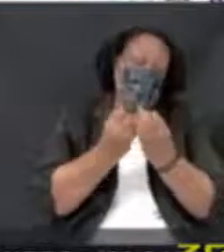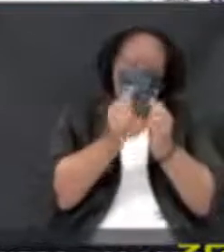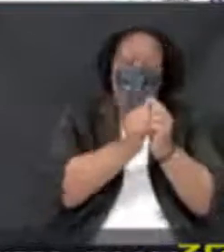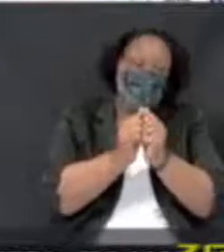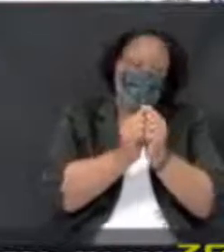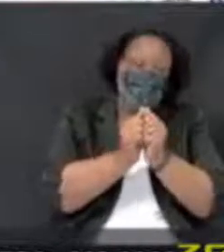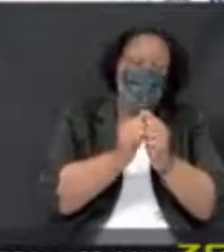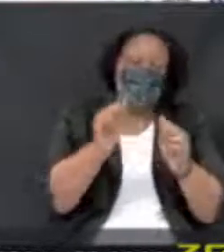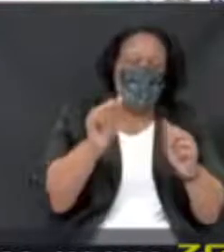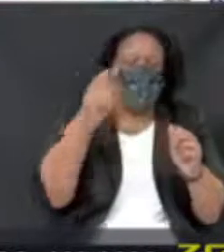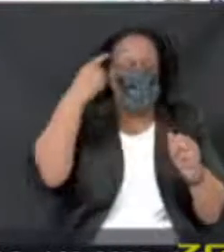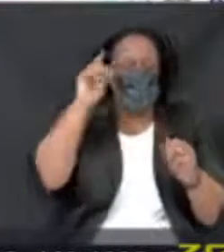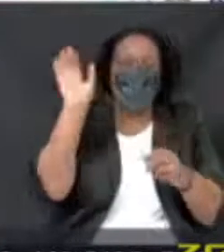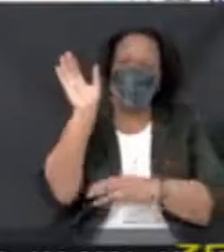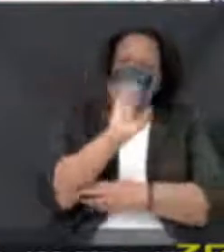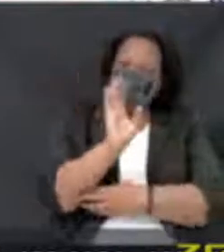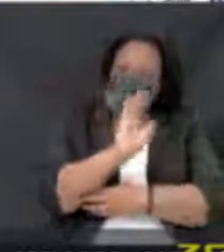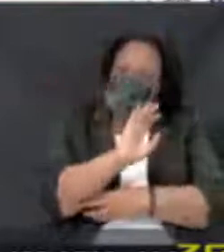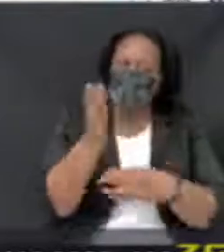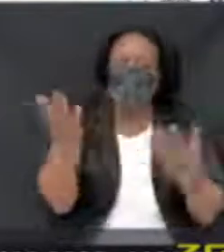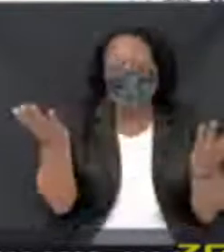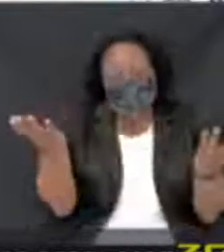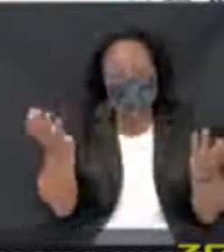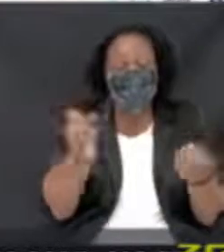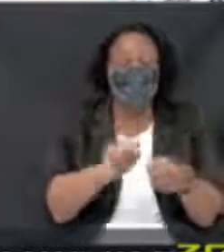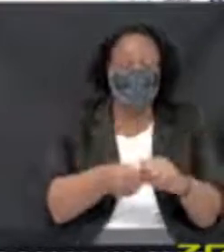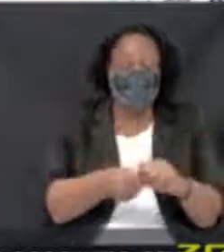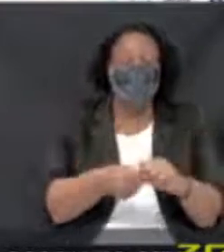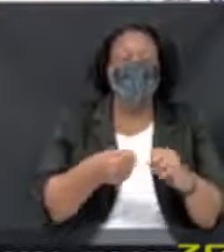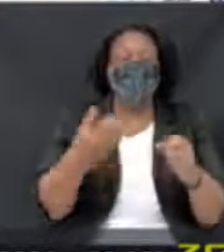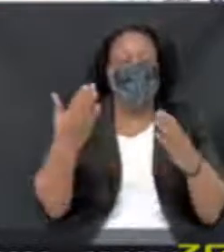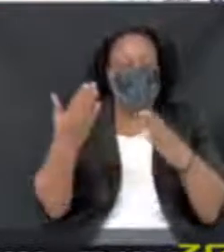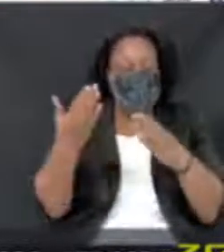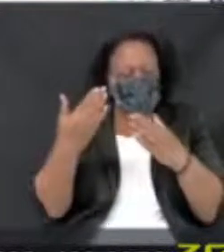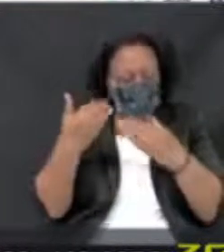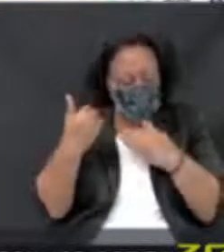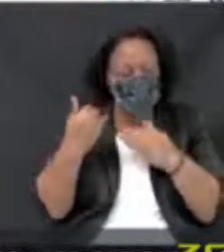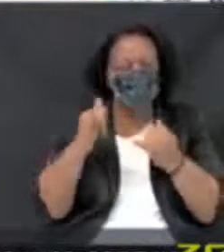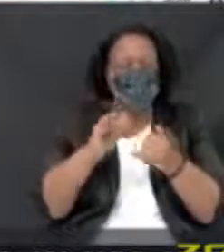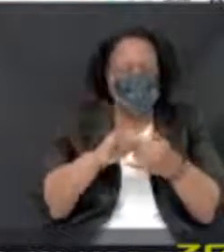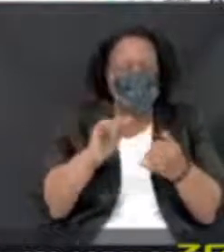I want to highlight something because I have been called by several